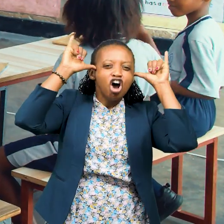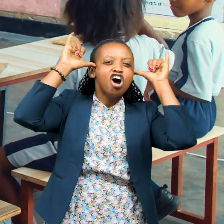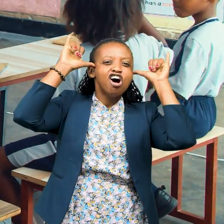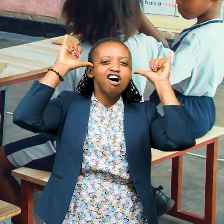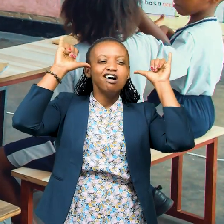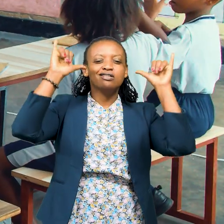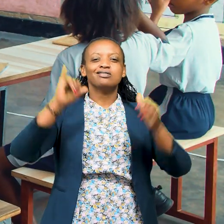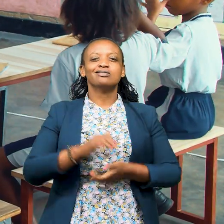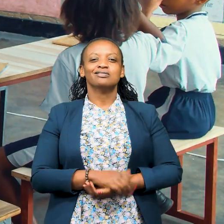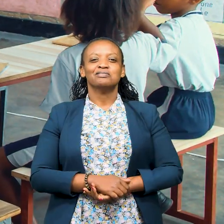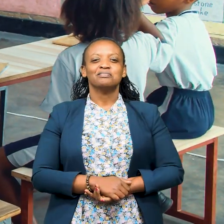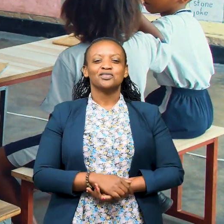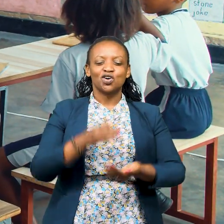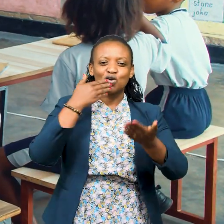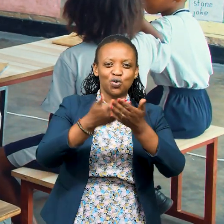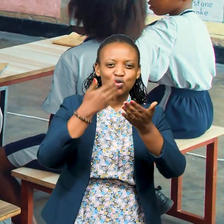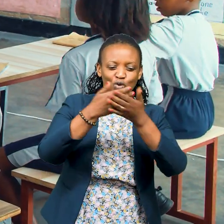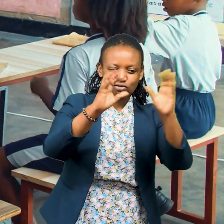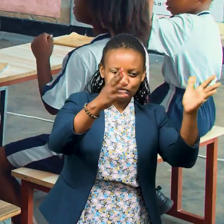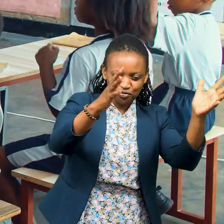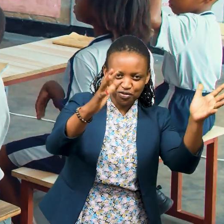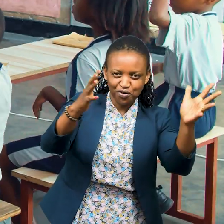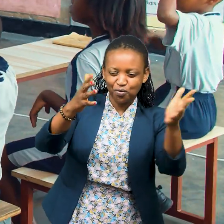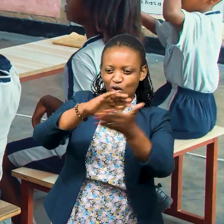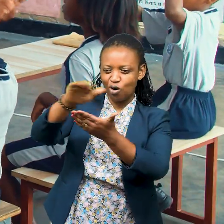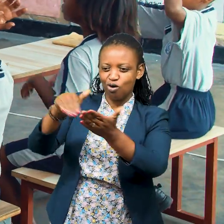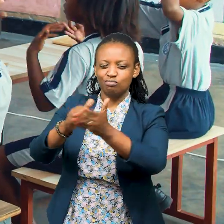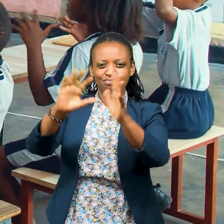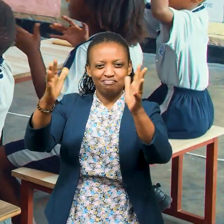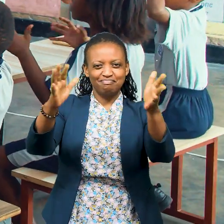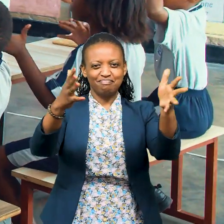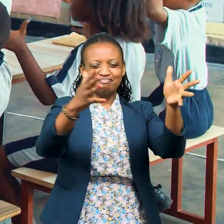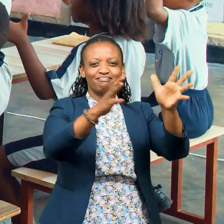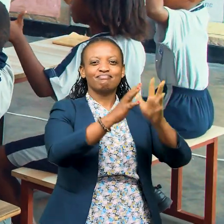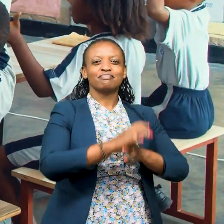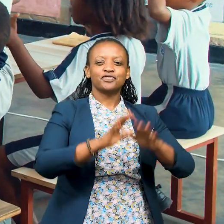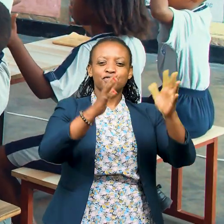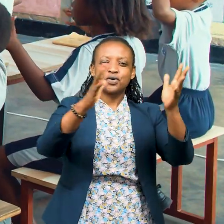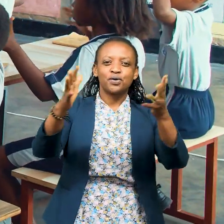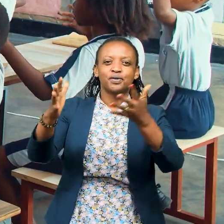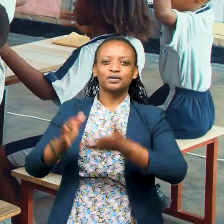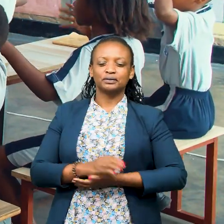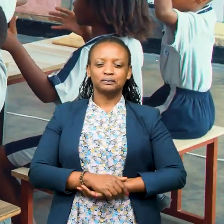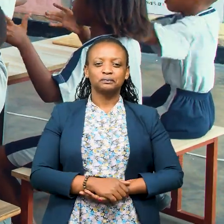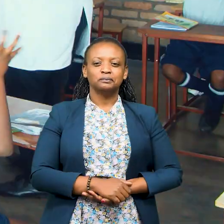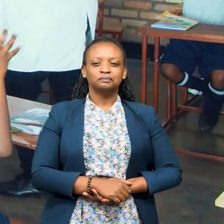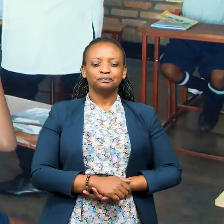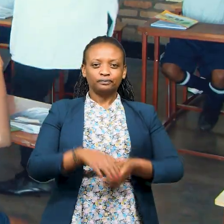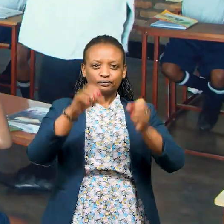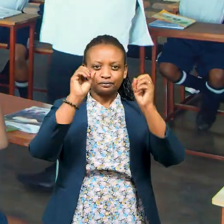Everybody. Very good. Flowers to you. Everybody, flowers to you. Flowers to